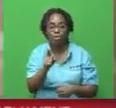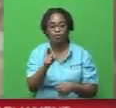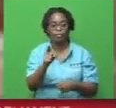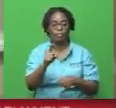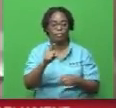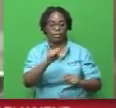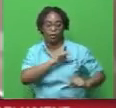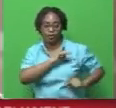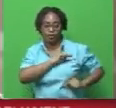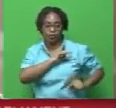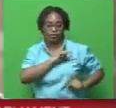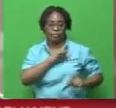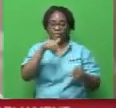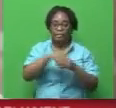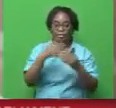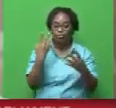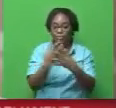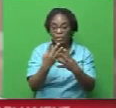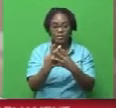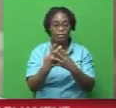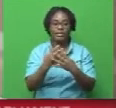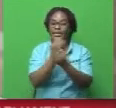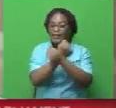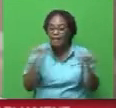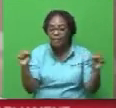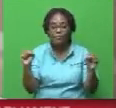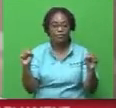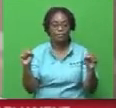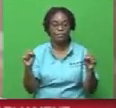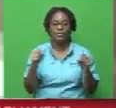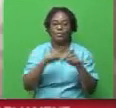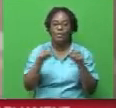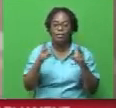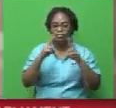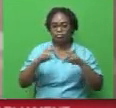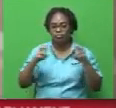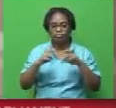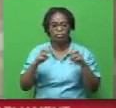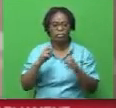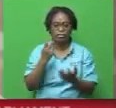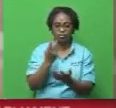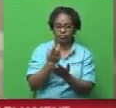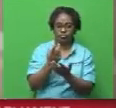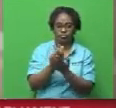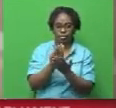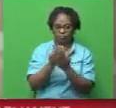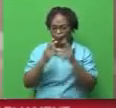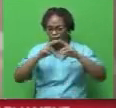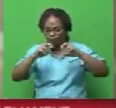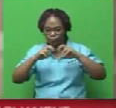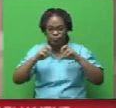in October 2020, in that budget, in the PSIP. They